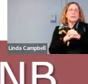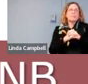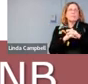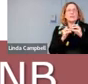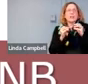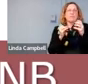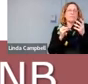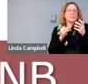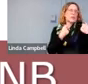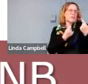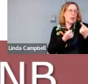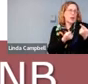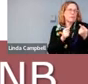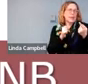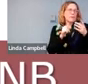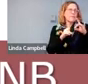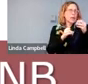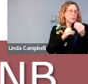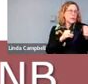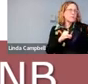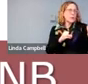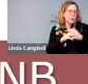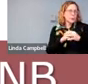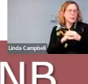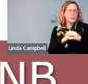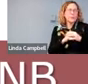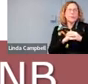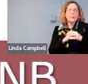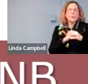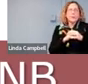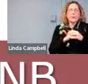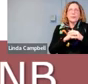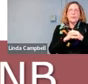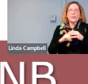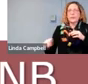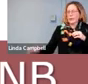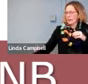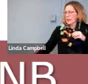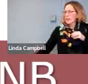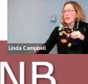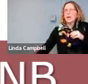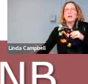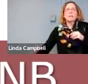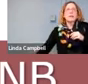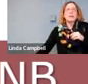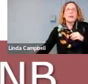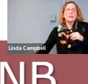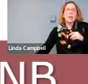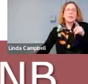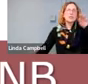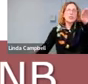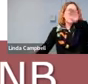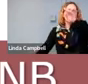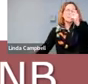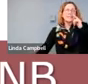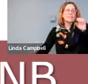He's been the one that's found those in New Brunswick. And so far we found quite a few.